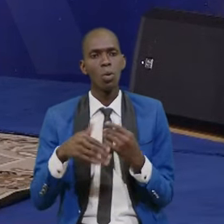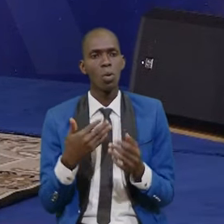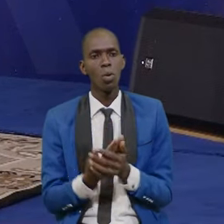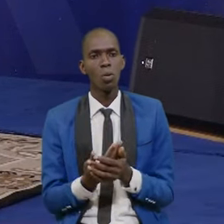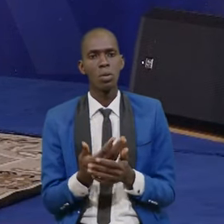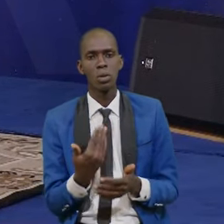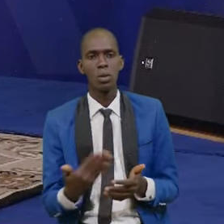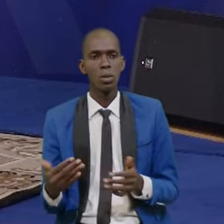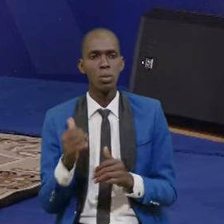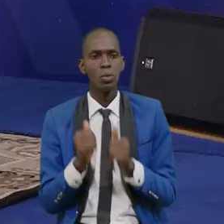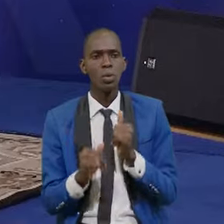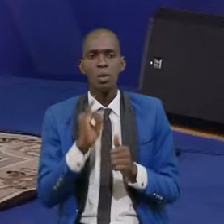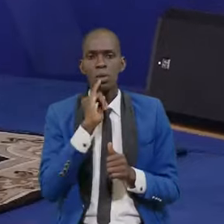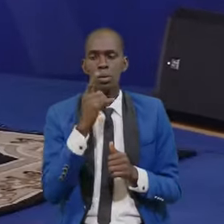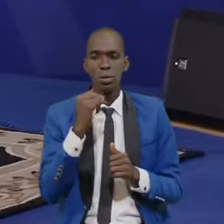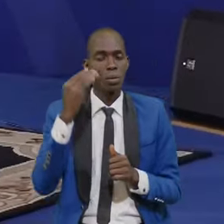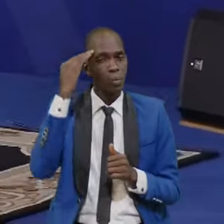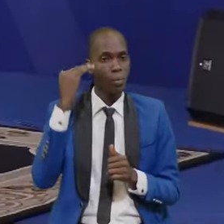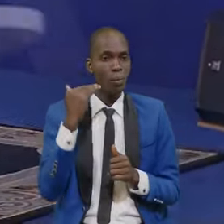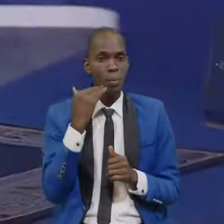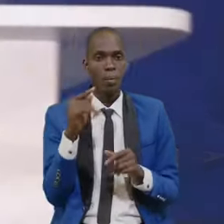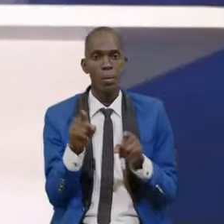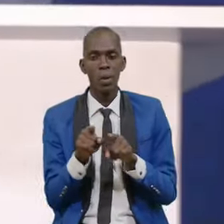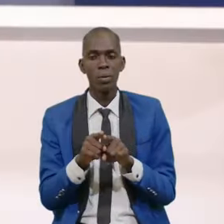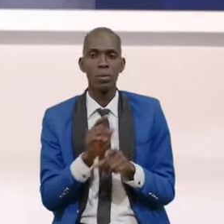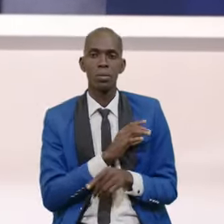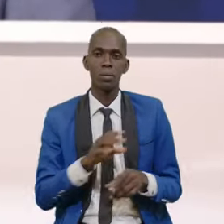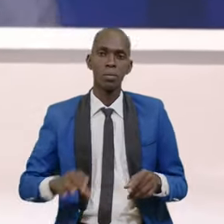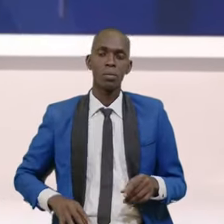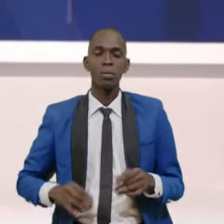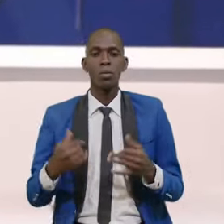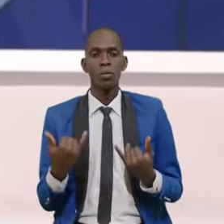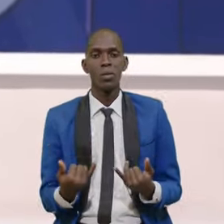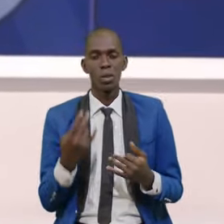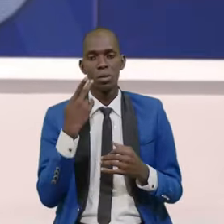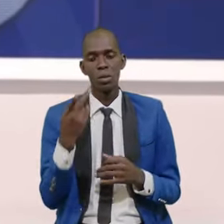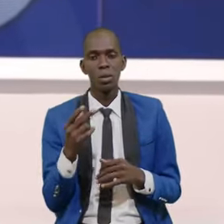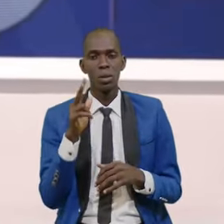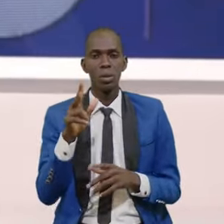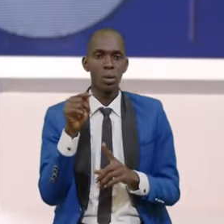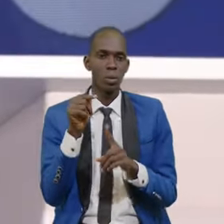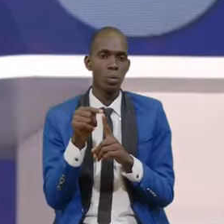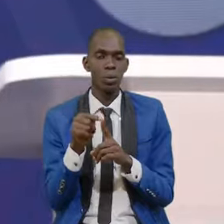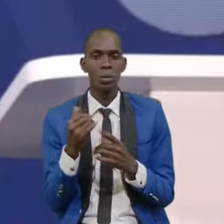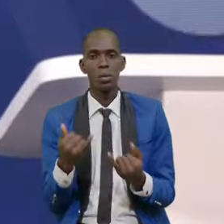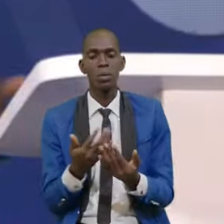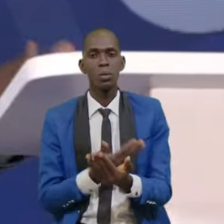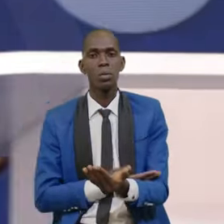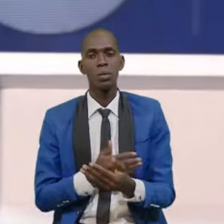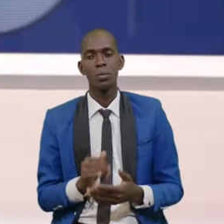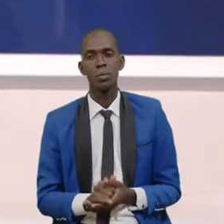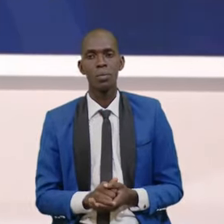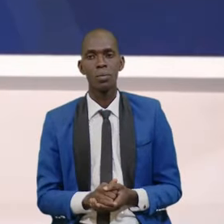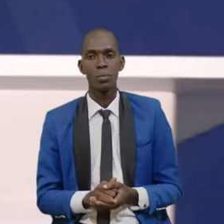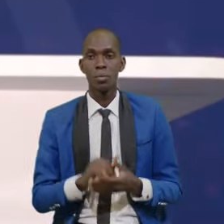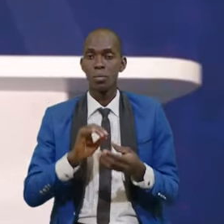head, even Christ. We're looking at 3 points in the message this morning. And we're looking at